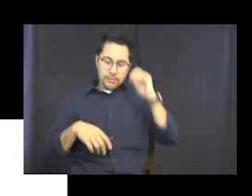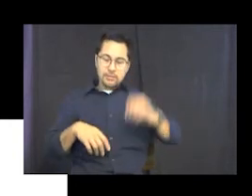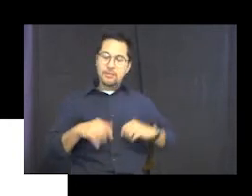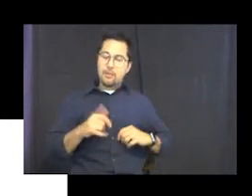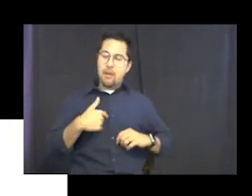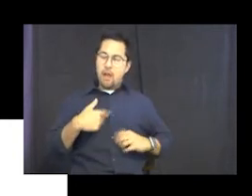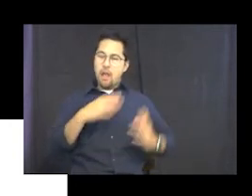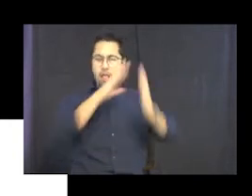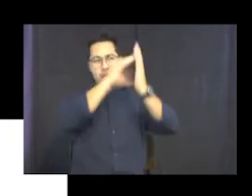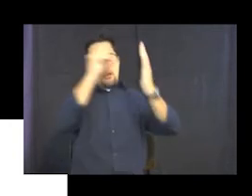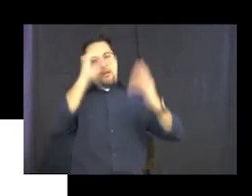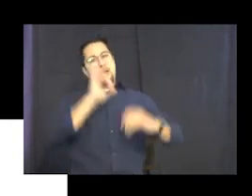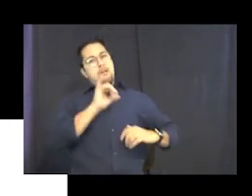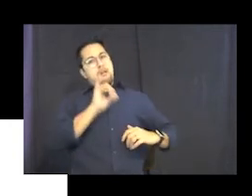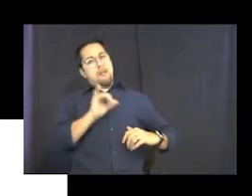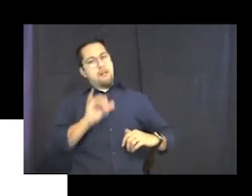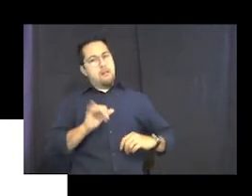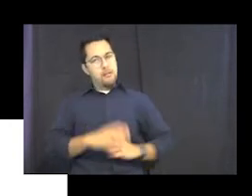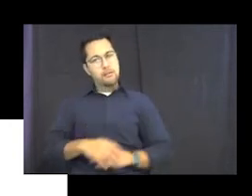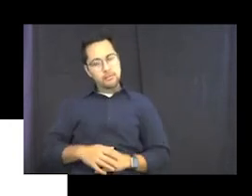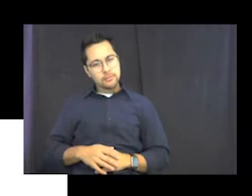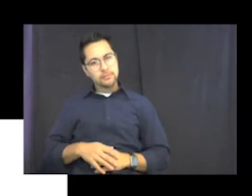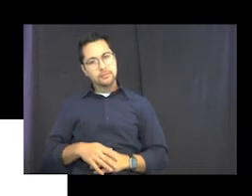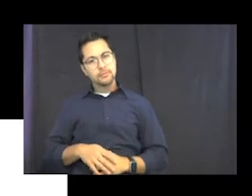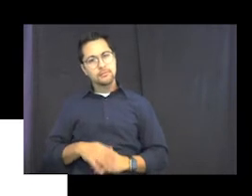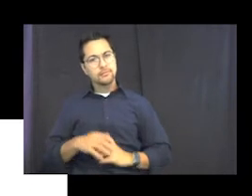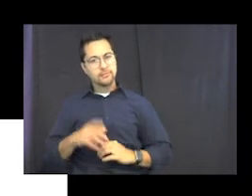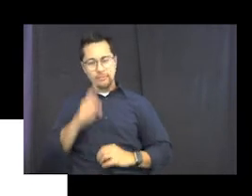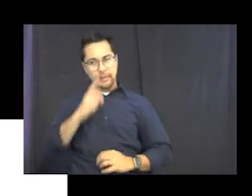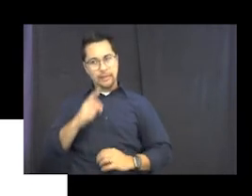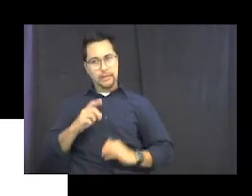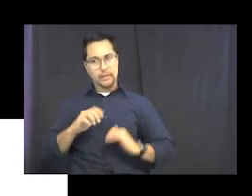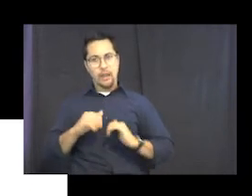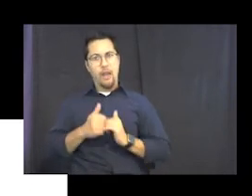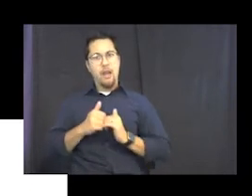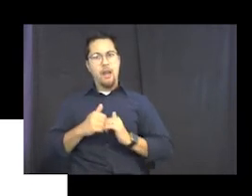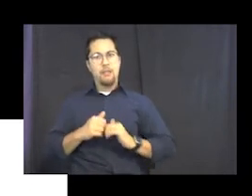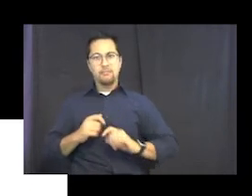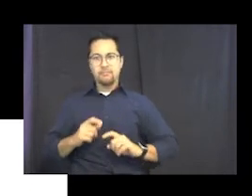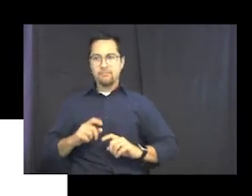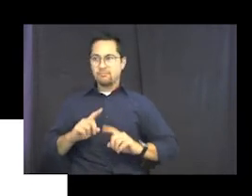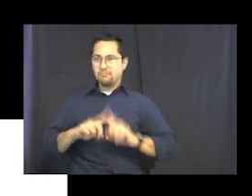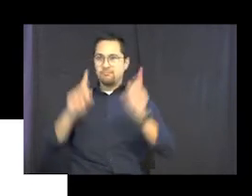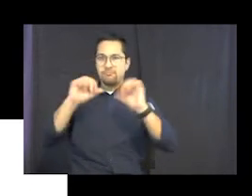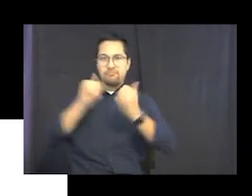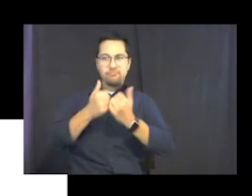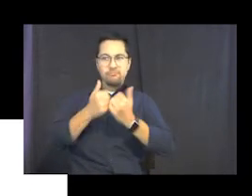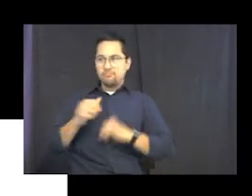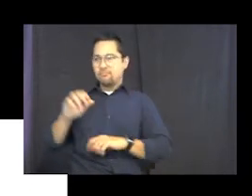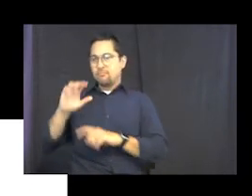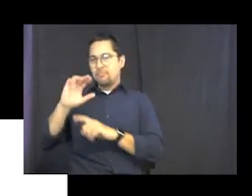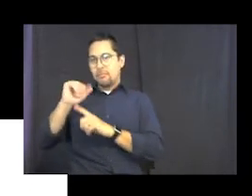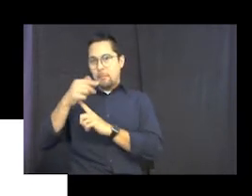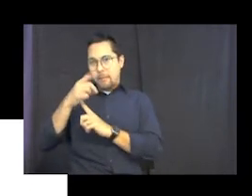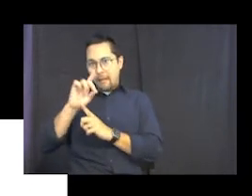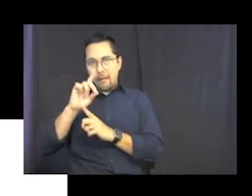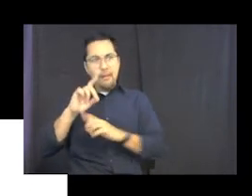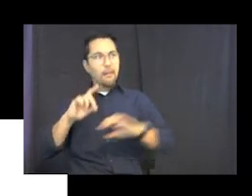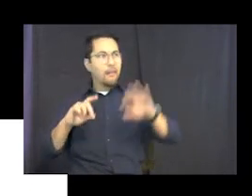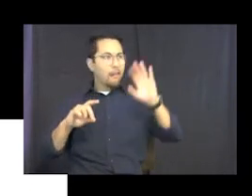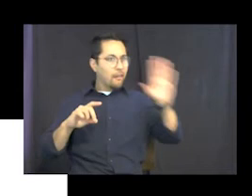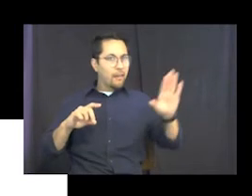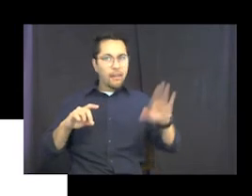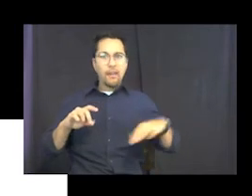degree of how different agencies through APD are run